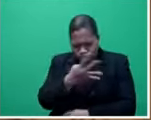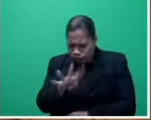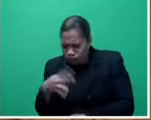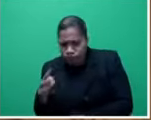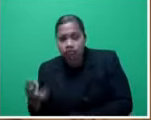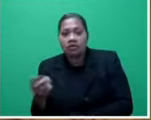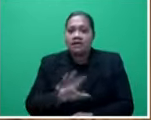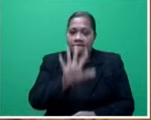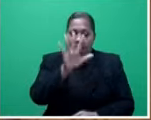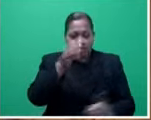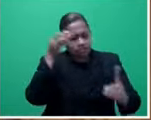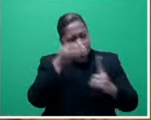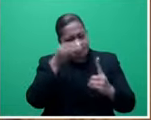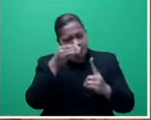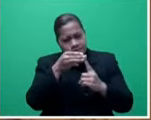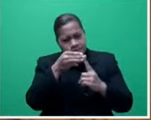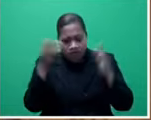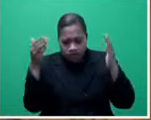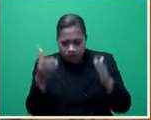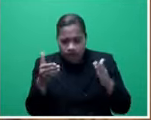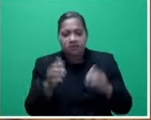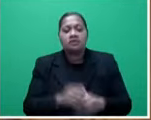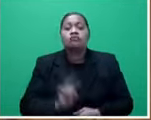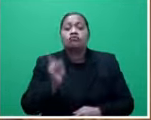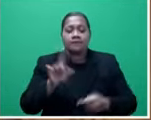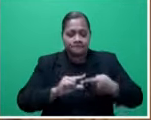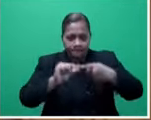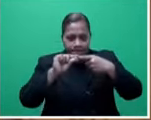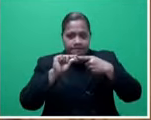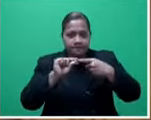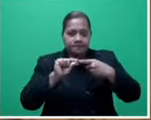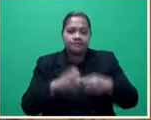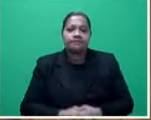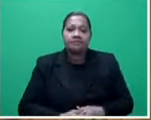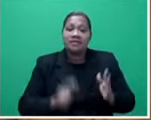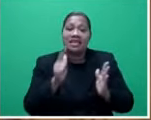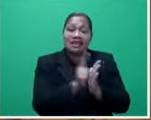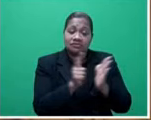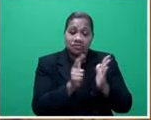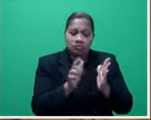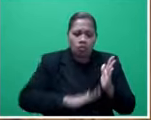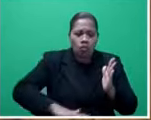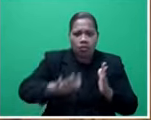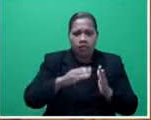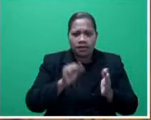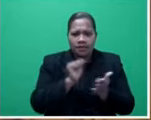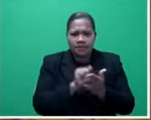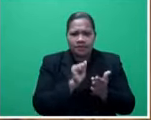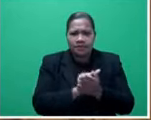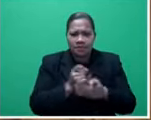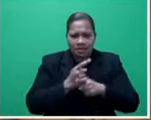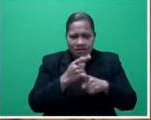focus areas of the audit that includes 1. Legislation and policy framework, 2.